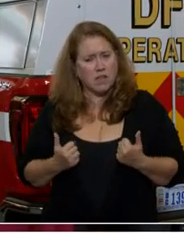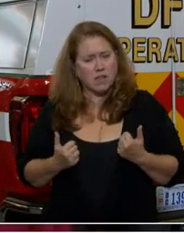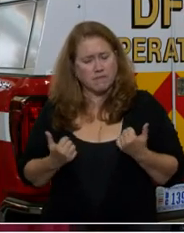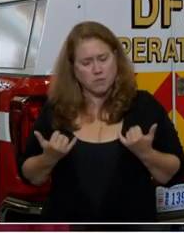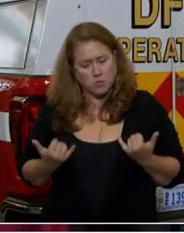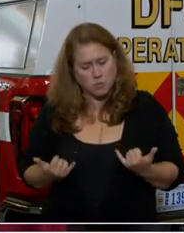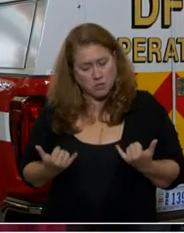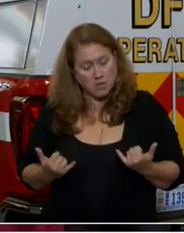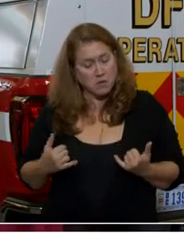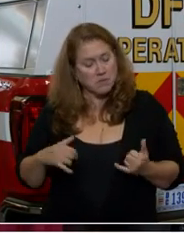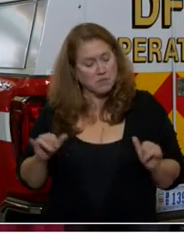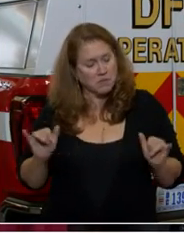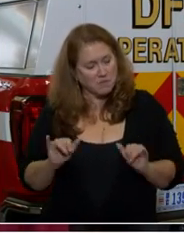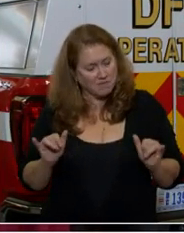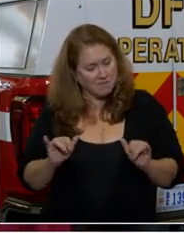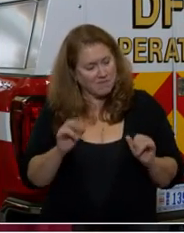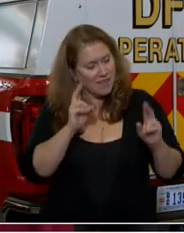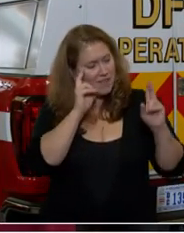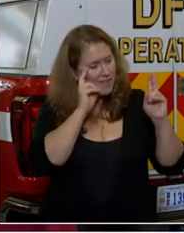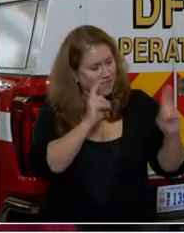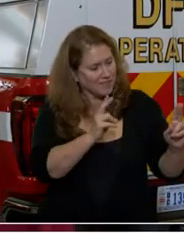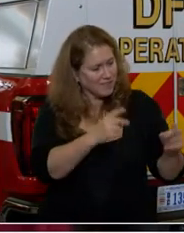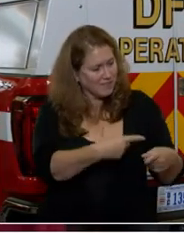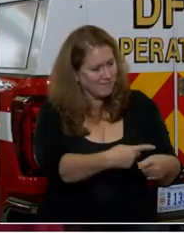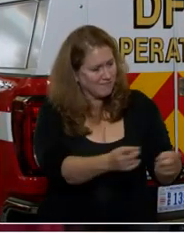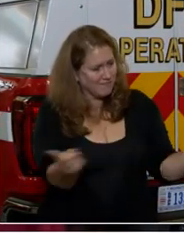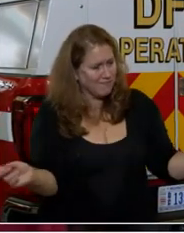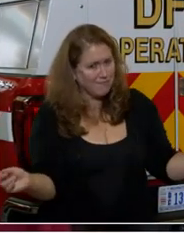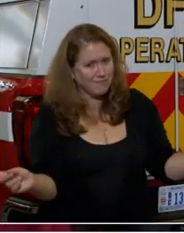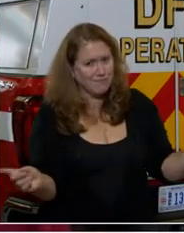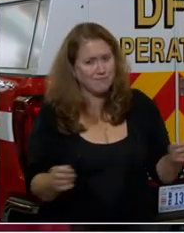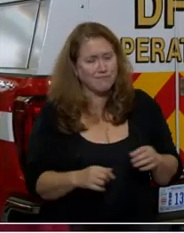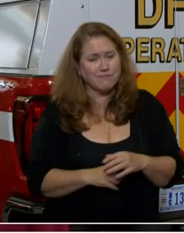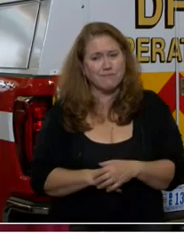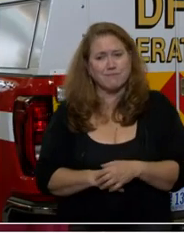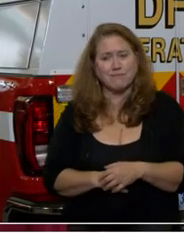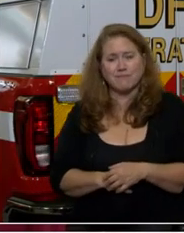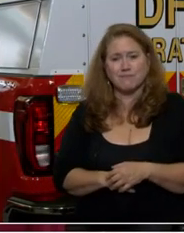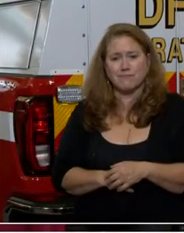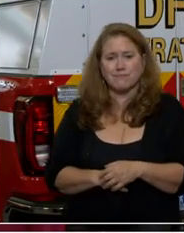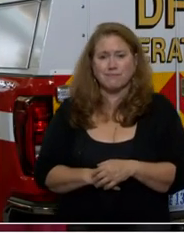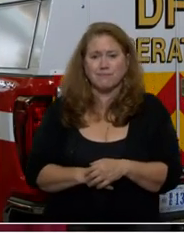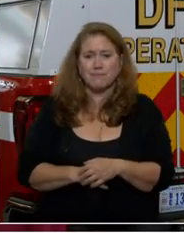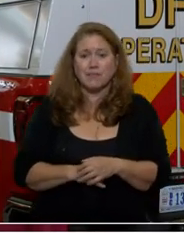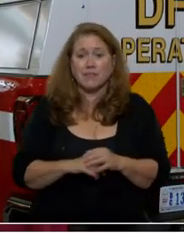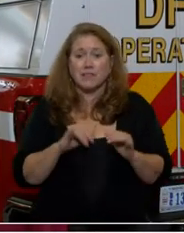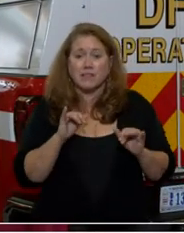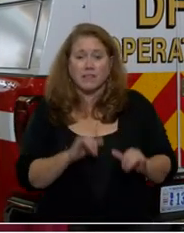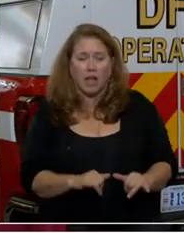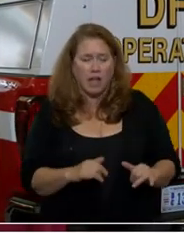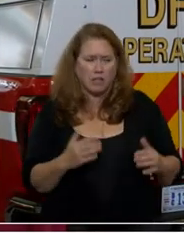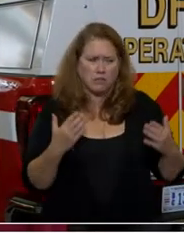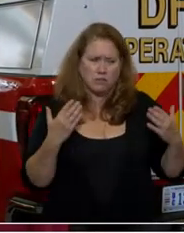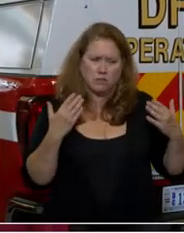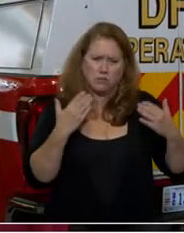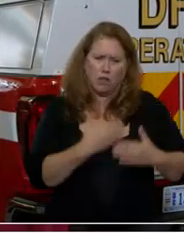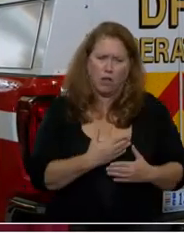But out of the darkness emerged countless stories of passion and